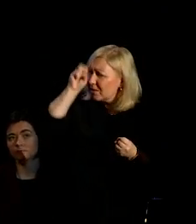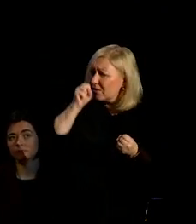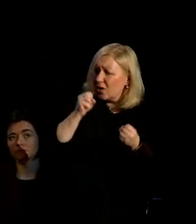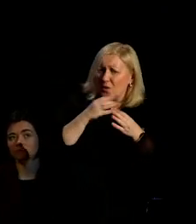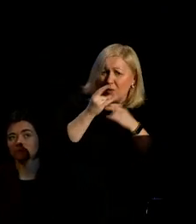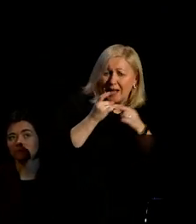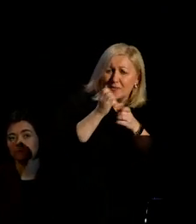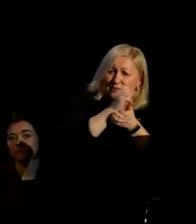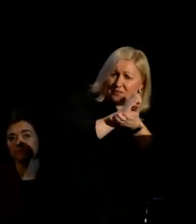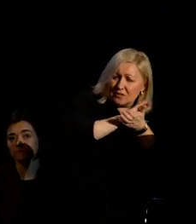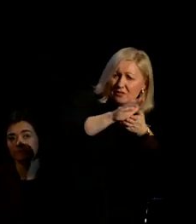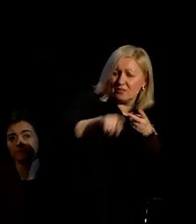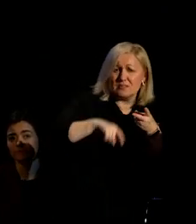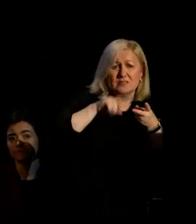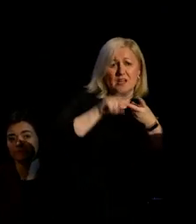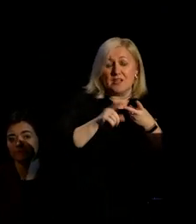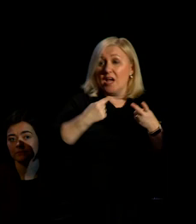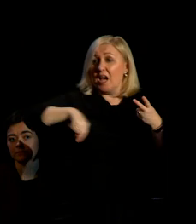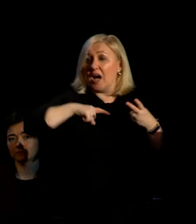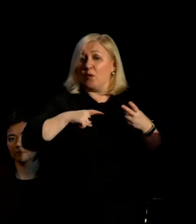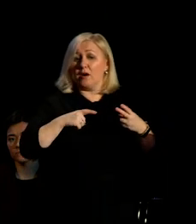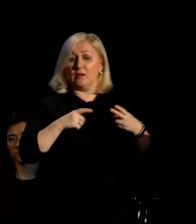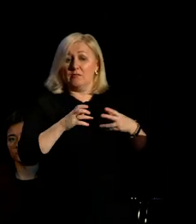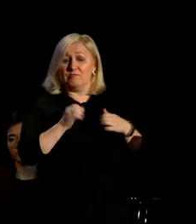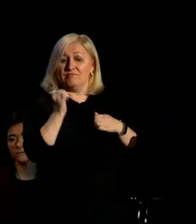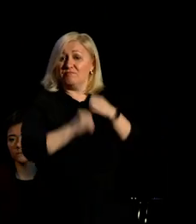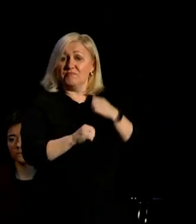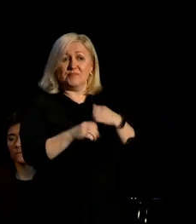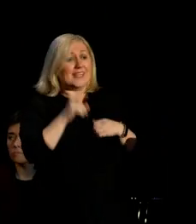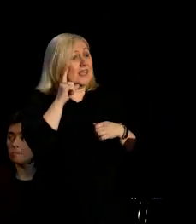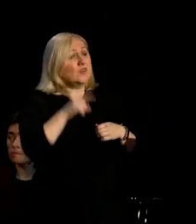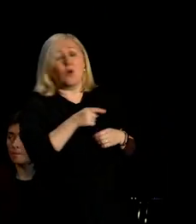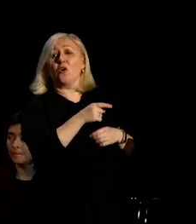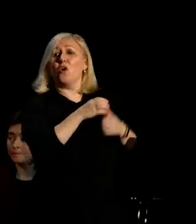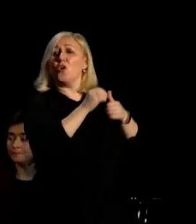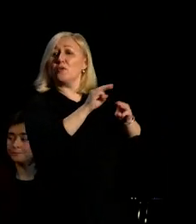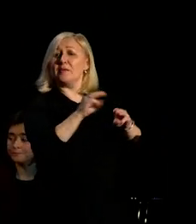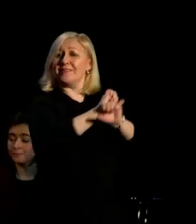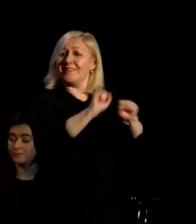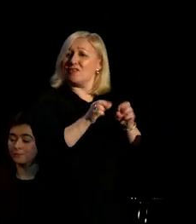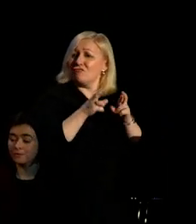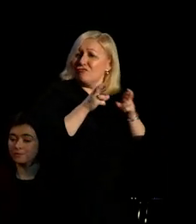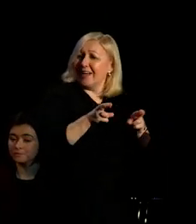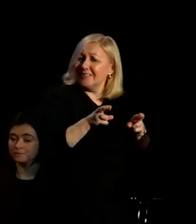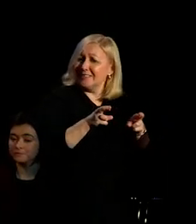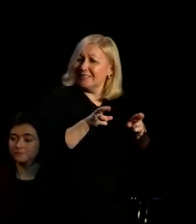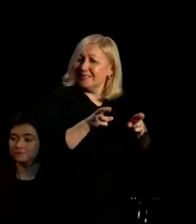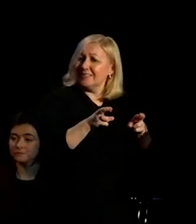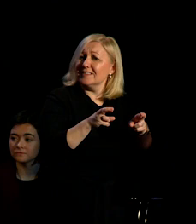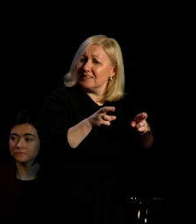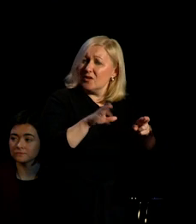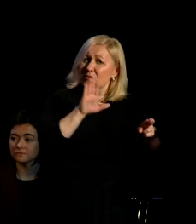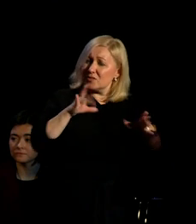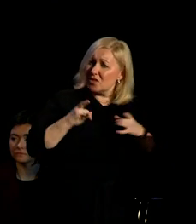prejudice, and denial of dignity and rights of the other which had led to it. Honoring our commitments under the Stockholm